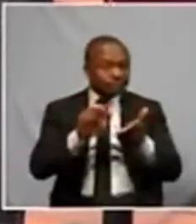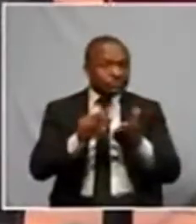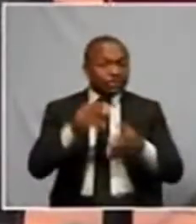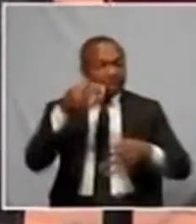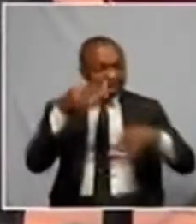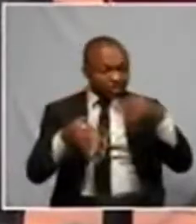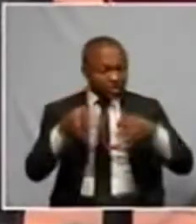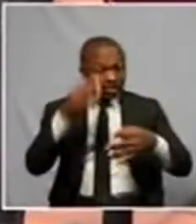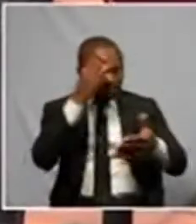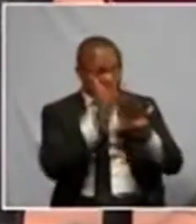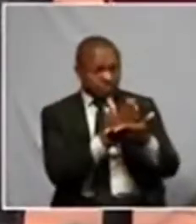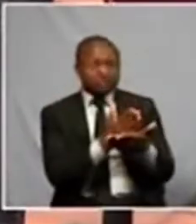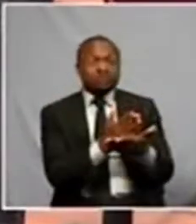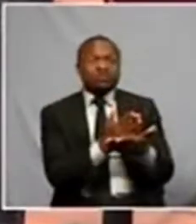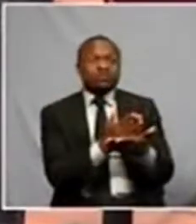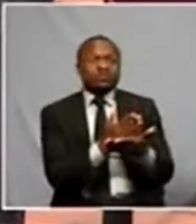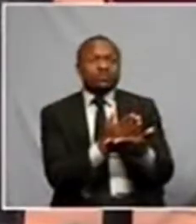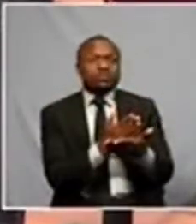if we ban